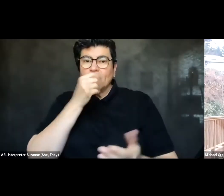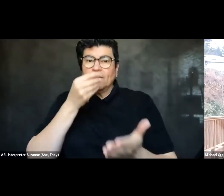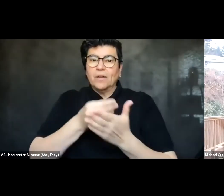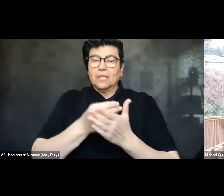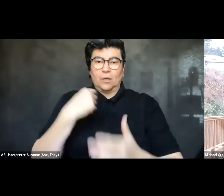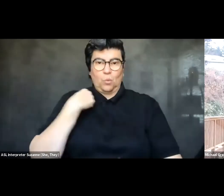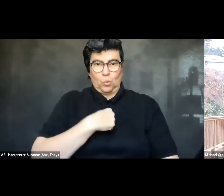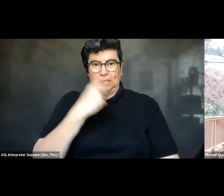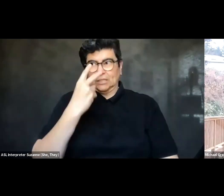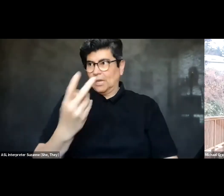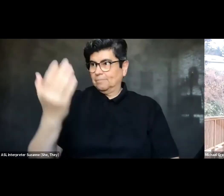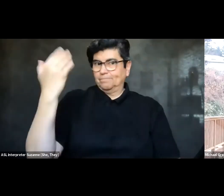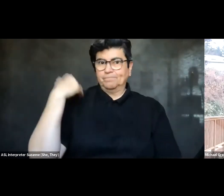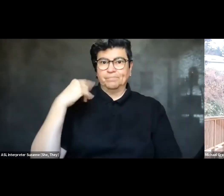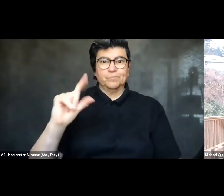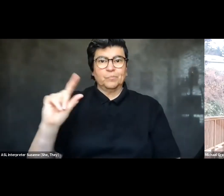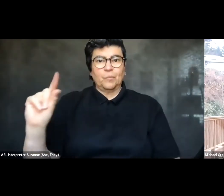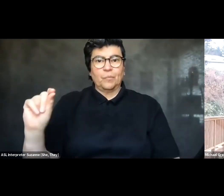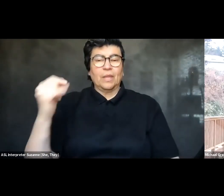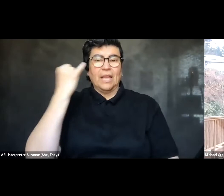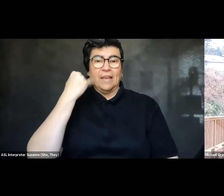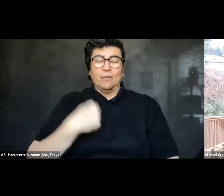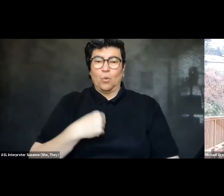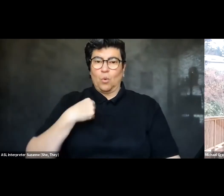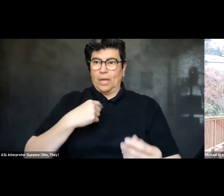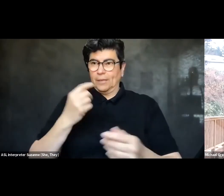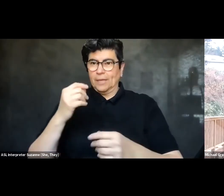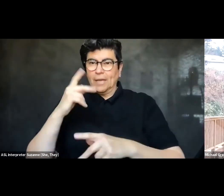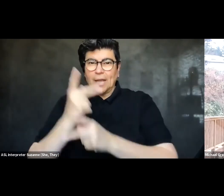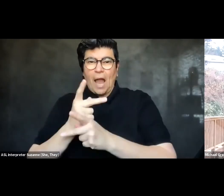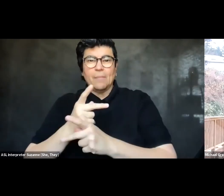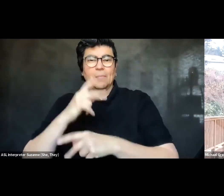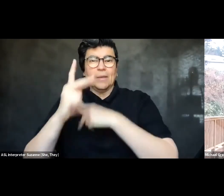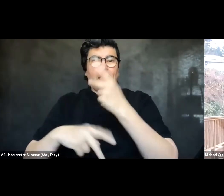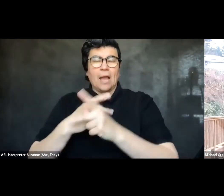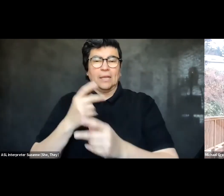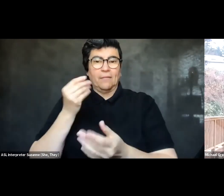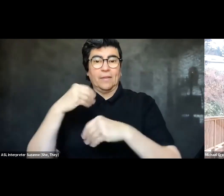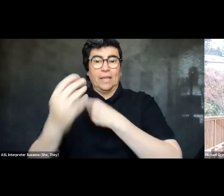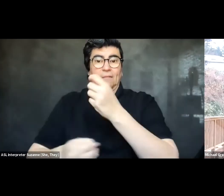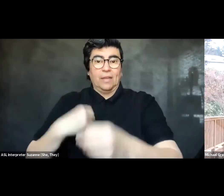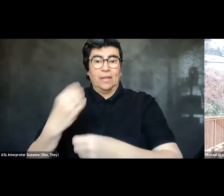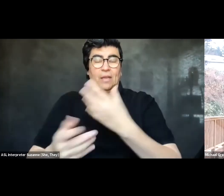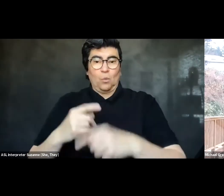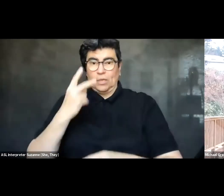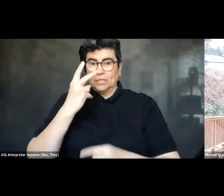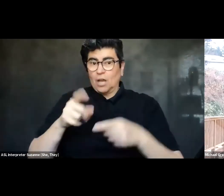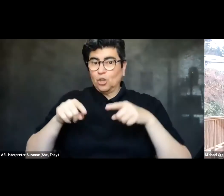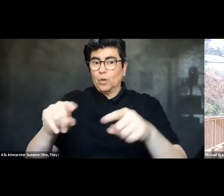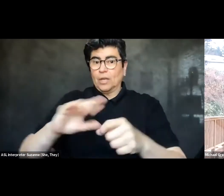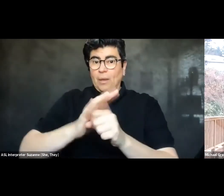saw in 2020. If we institutionalize the type of giving we saw during the pandemic, not only will